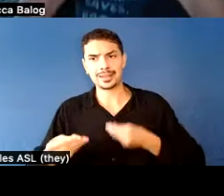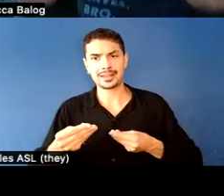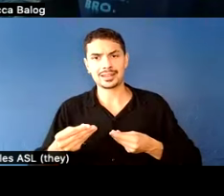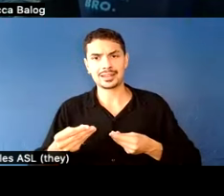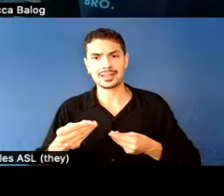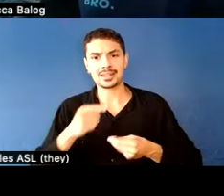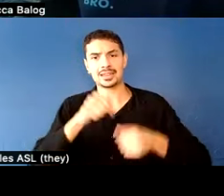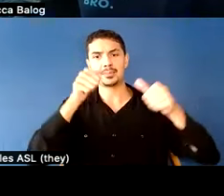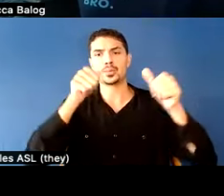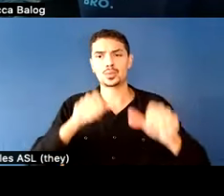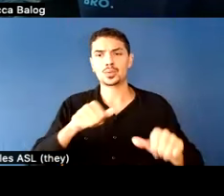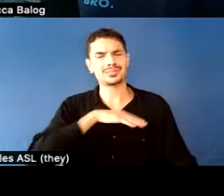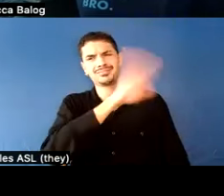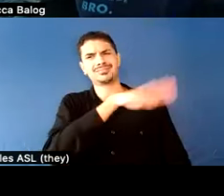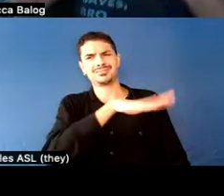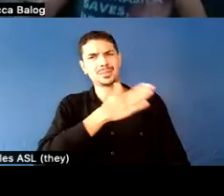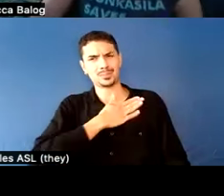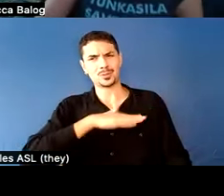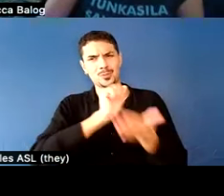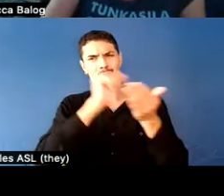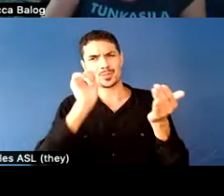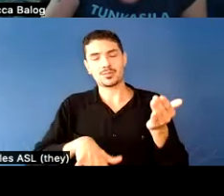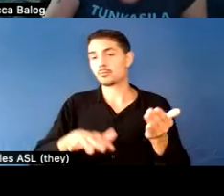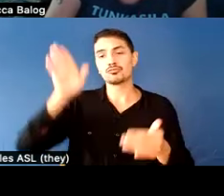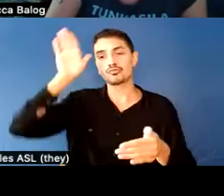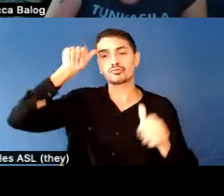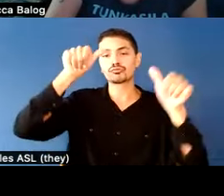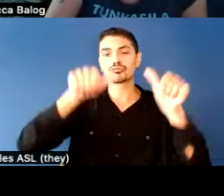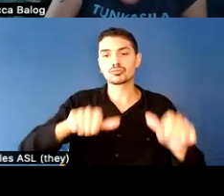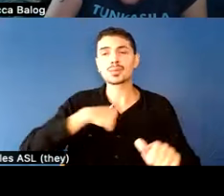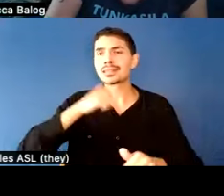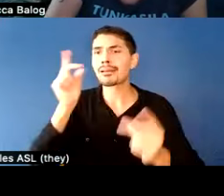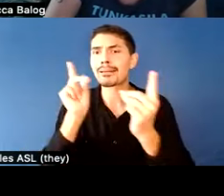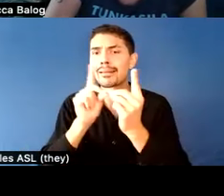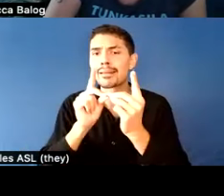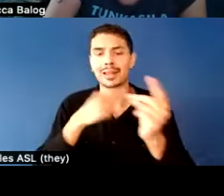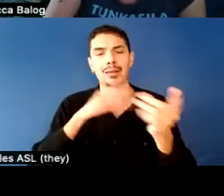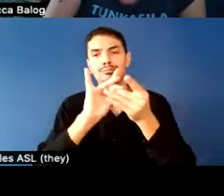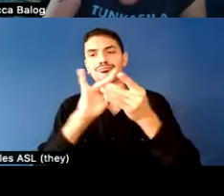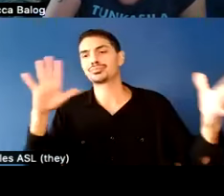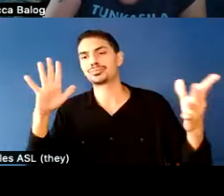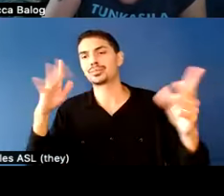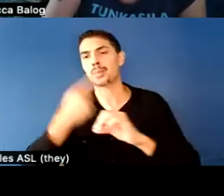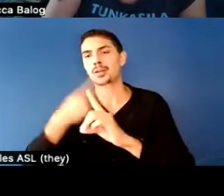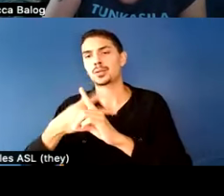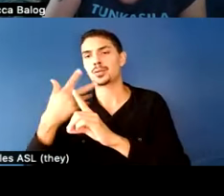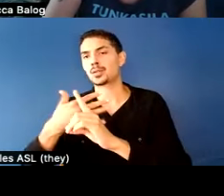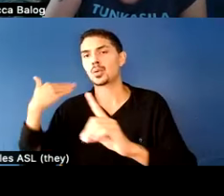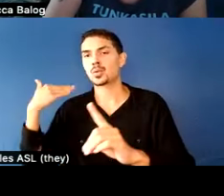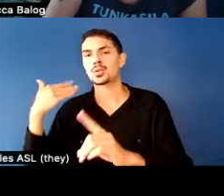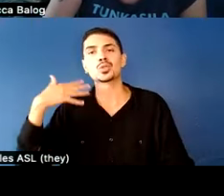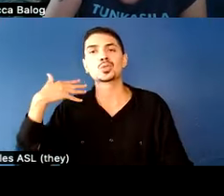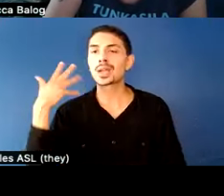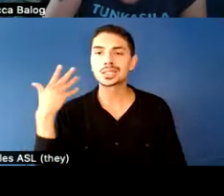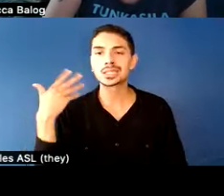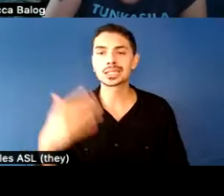and refused to take down. We didn't even date, unmatched months prior. Online is crazy. And they, what do they